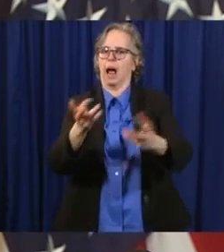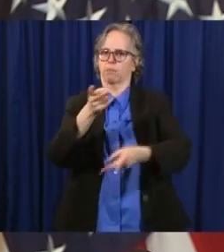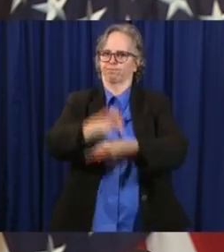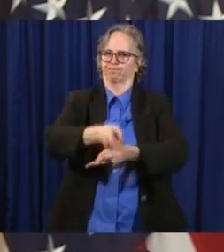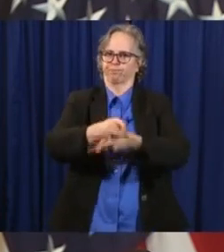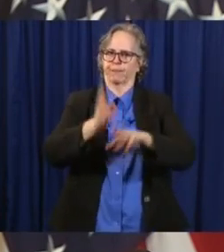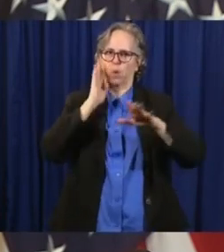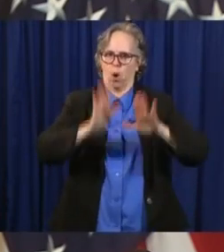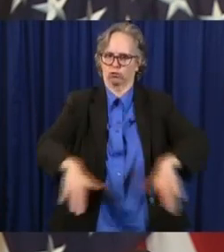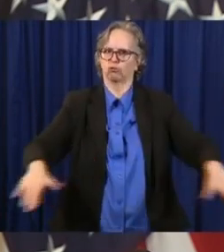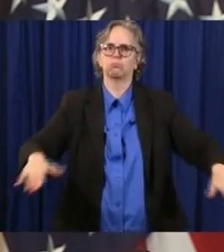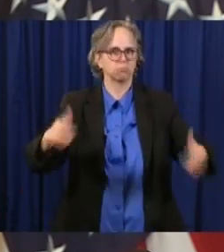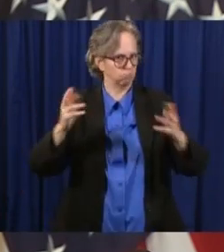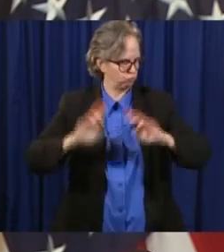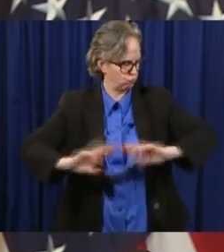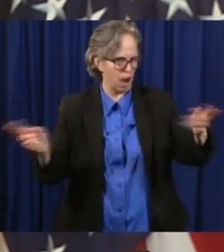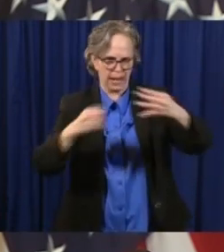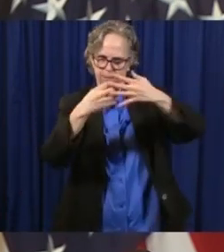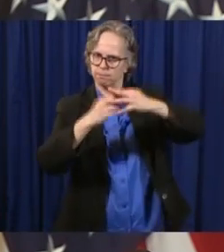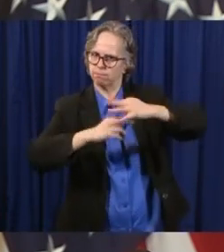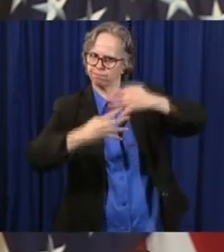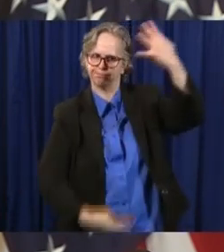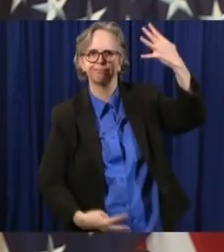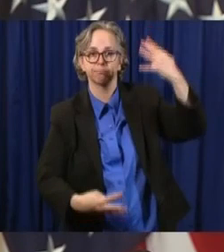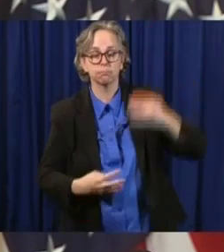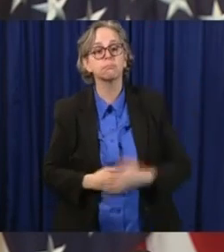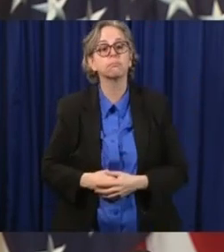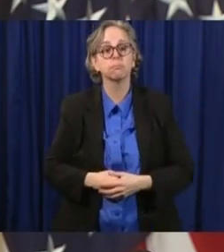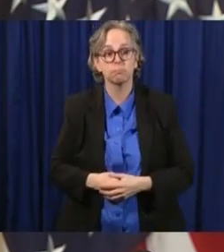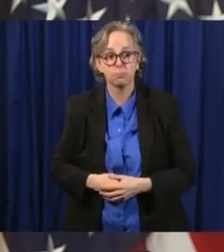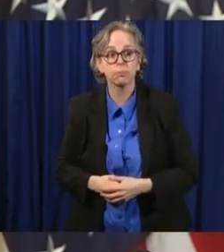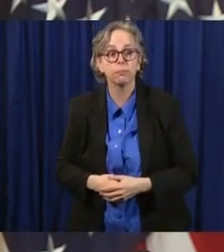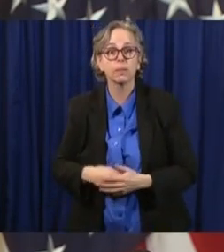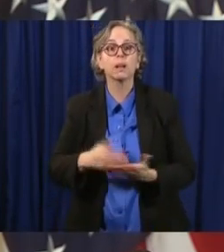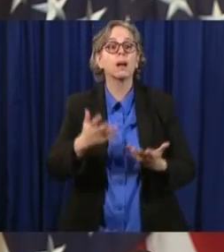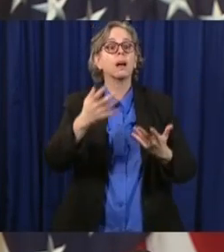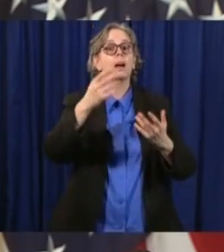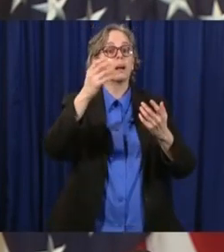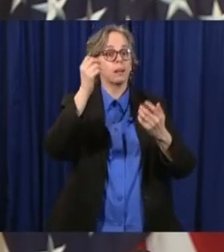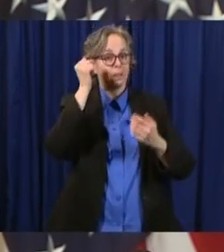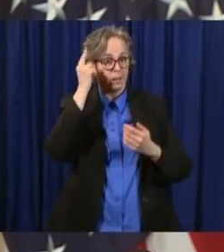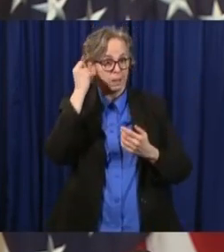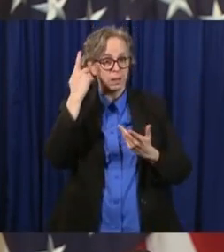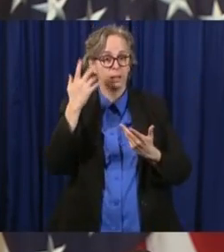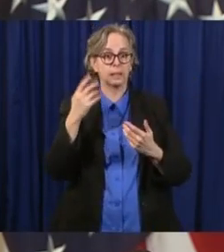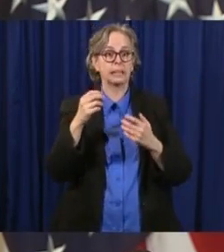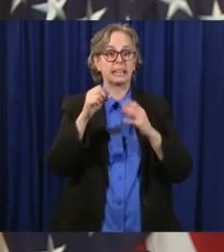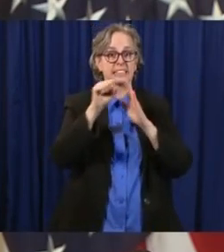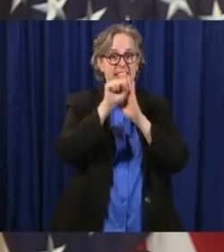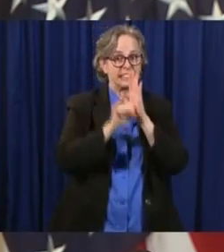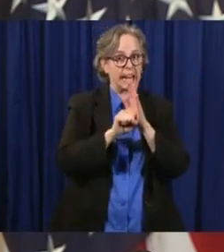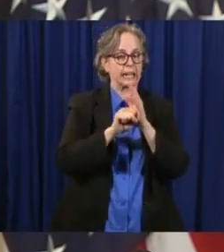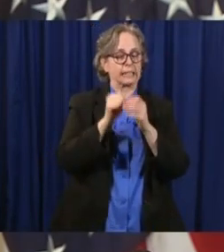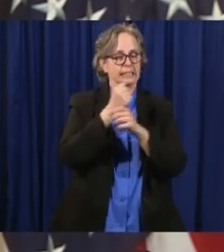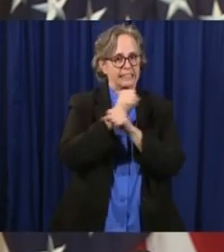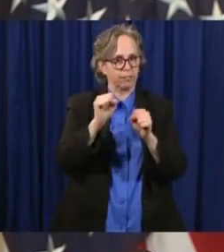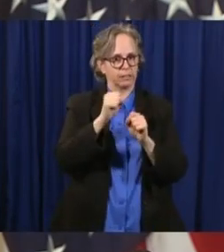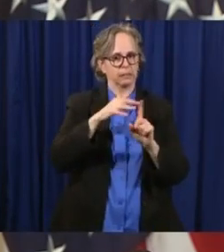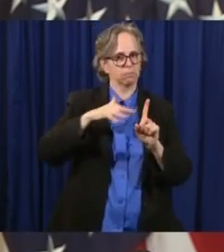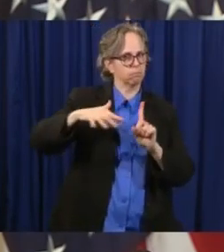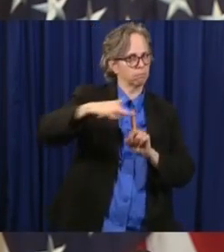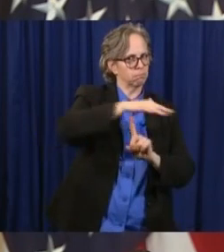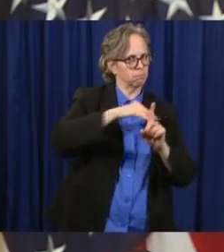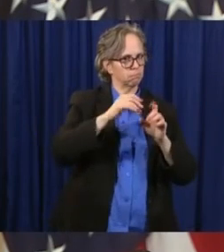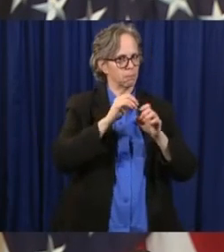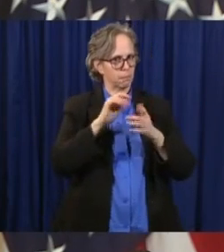basic health and safety standards while also limiting capacity to no more than 6 children in a space as we stay mindful of our social